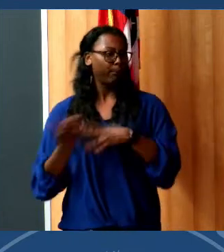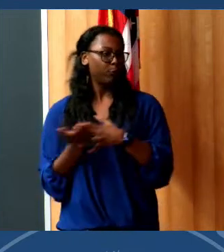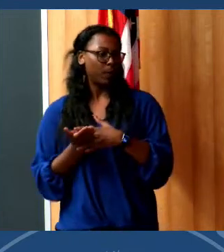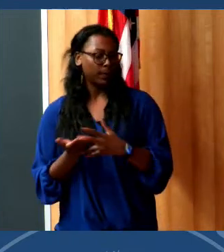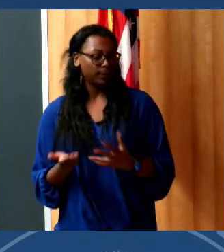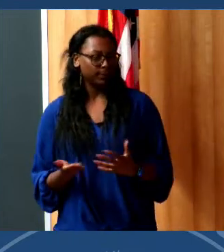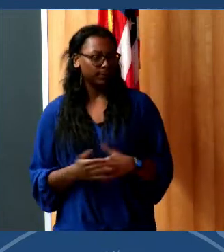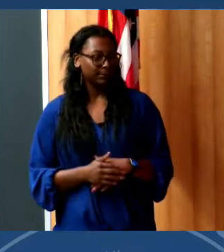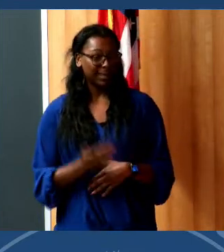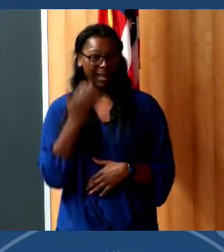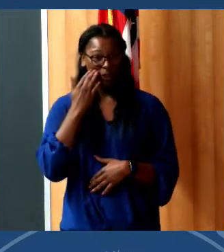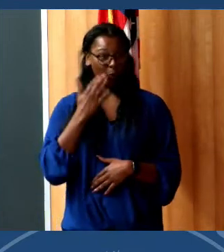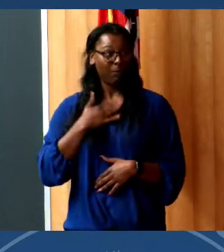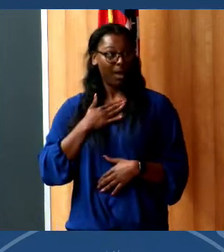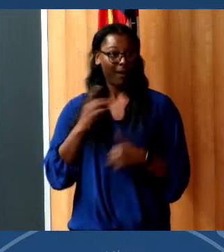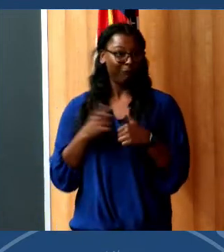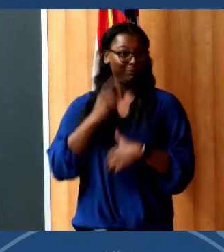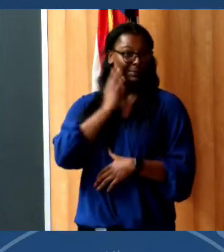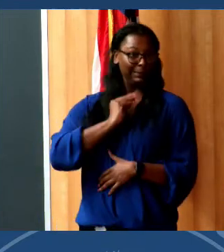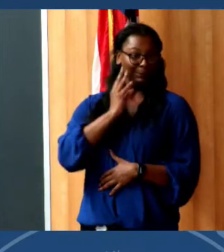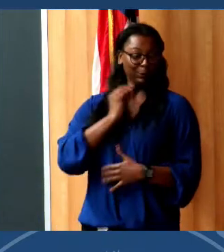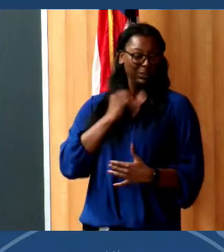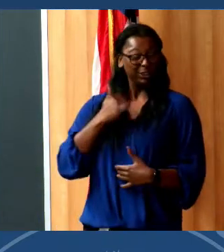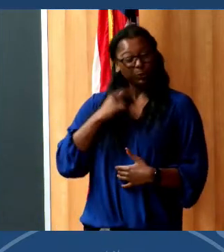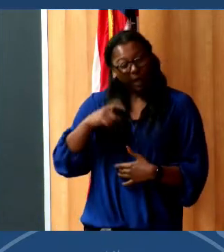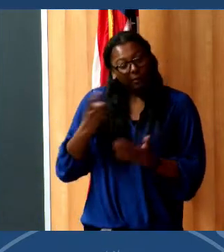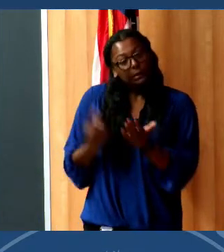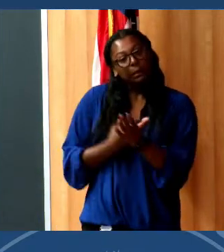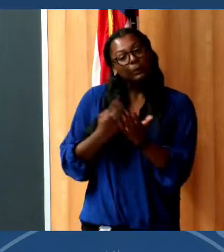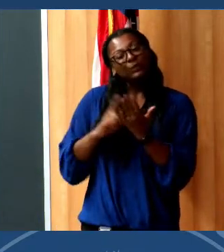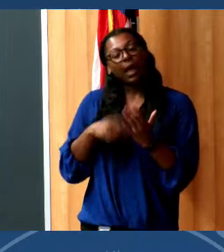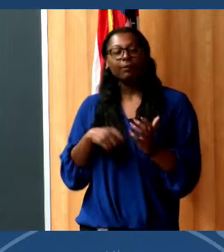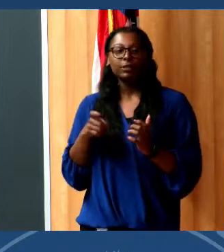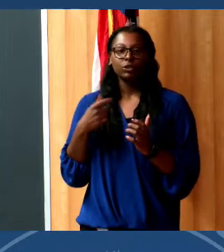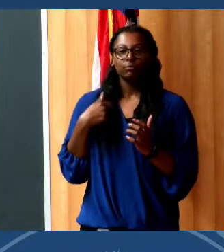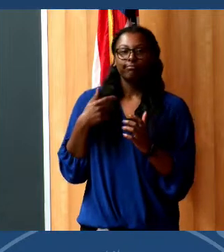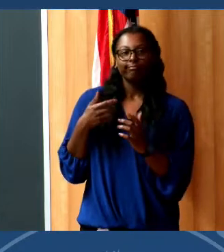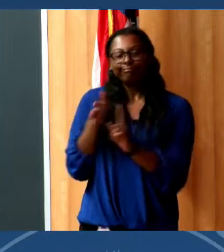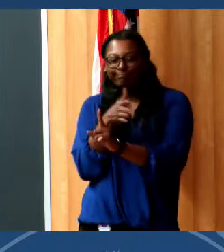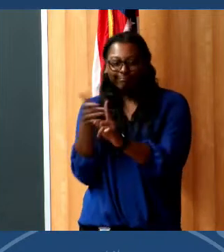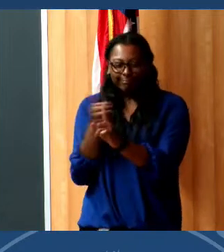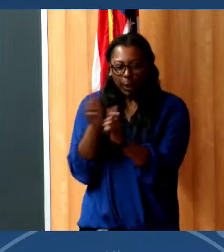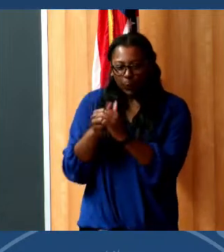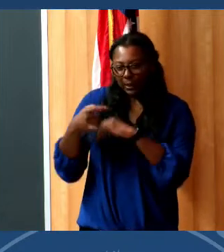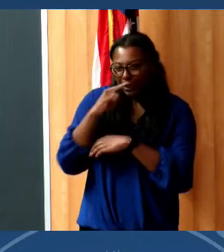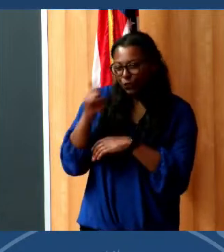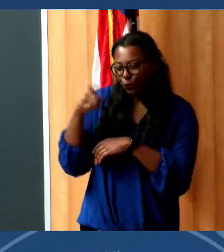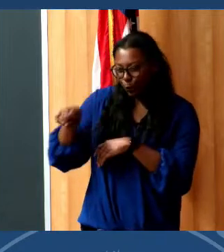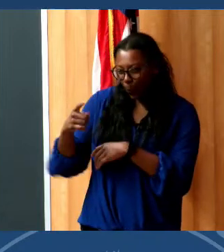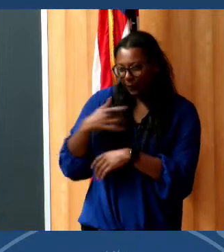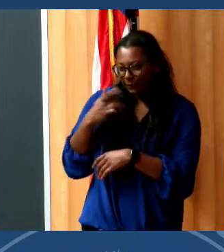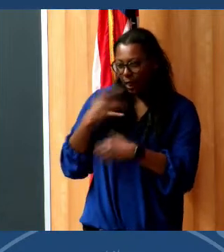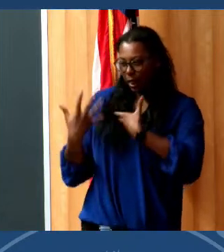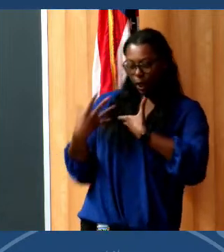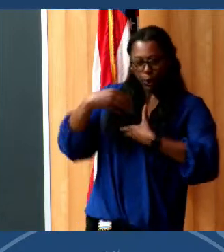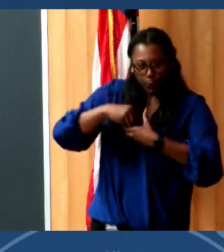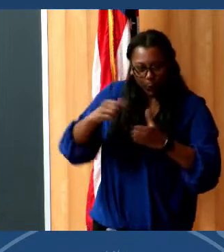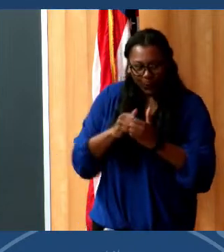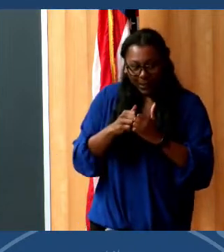from firsthand experience that you sometimes have to fool kids to get them to get involved in